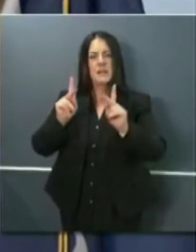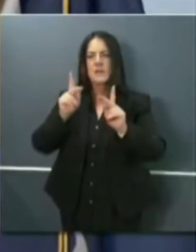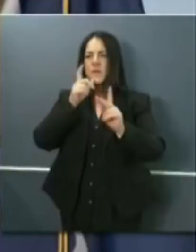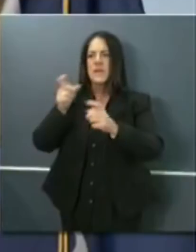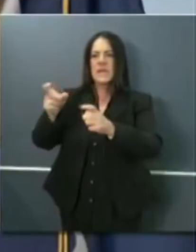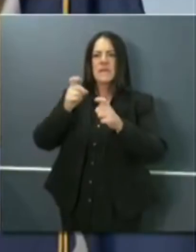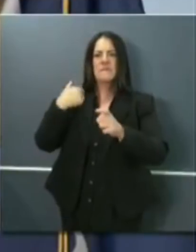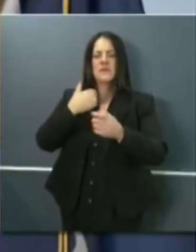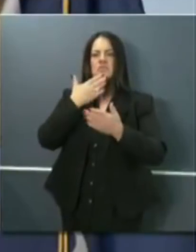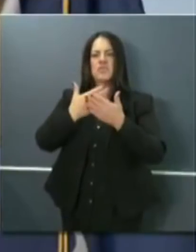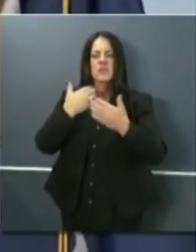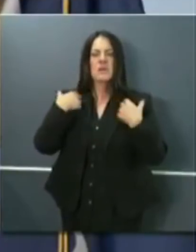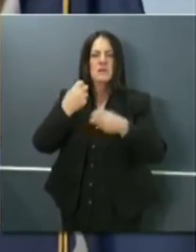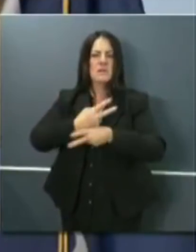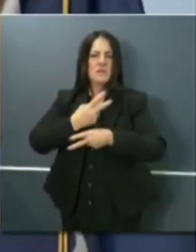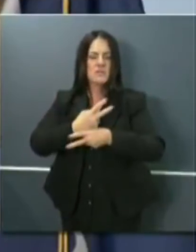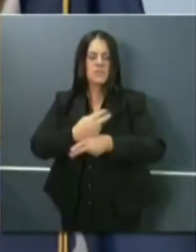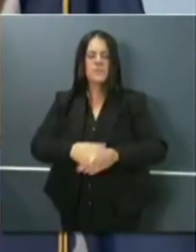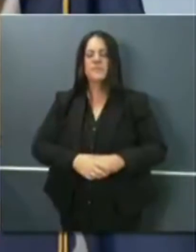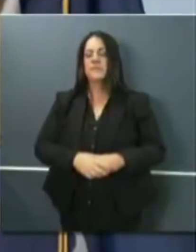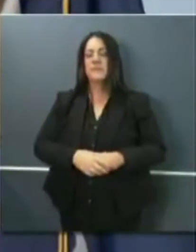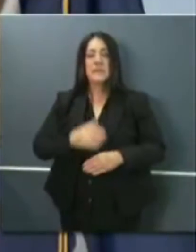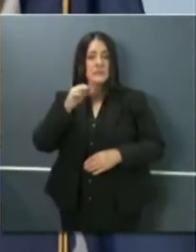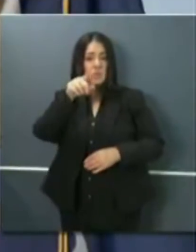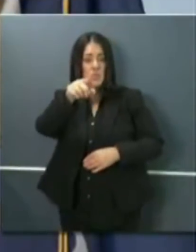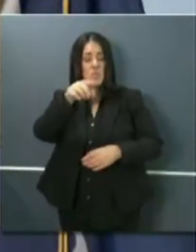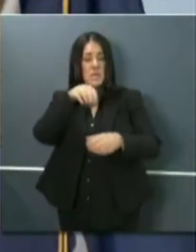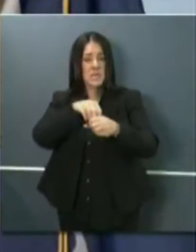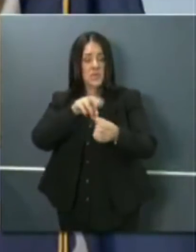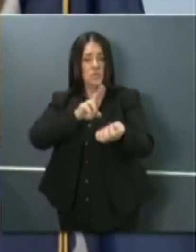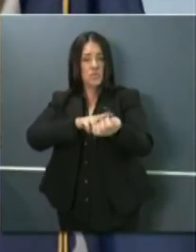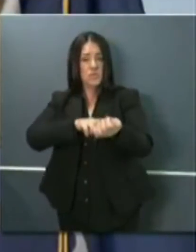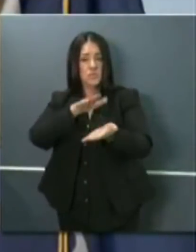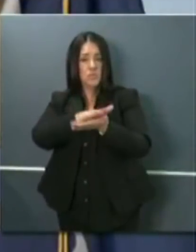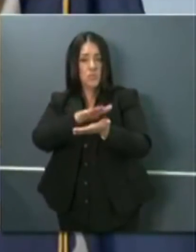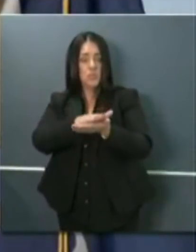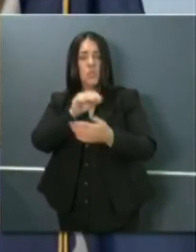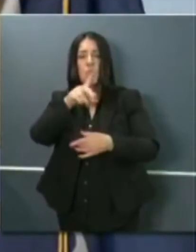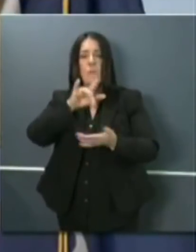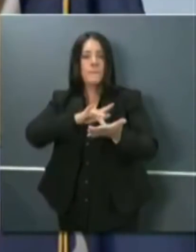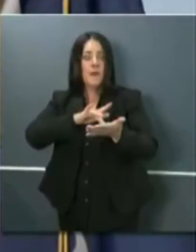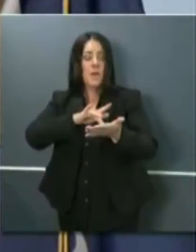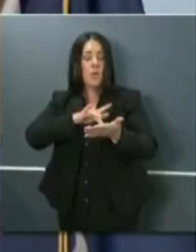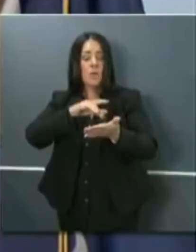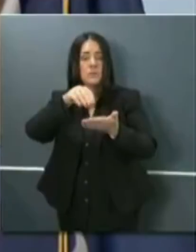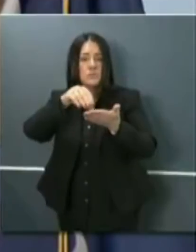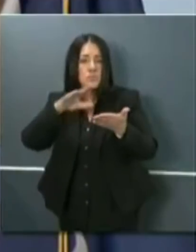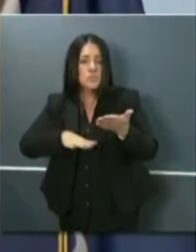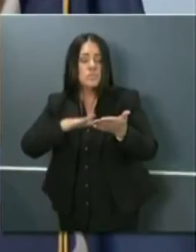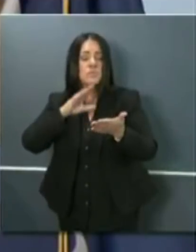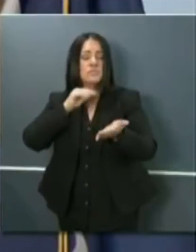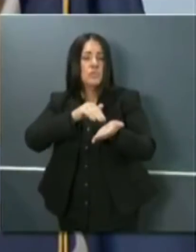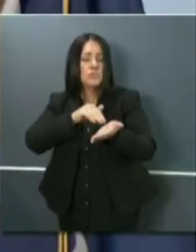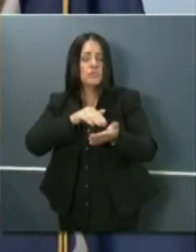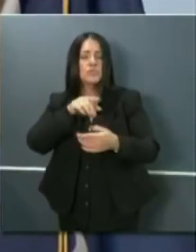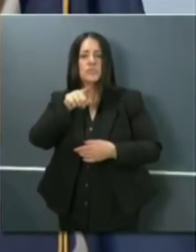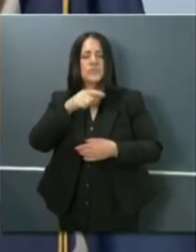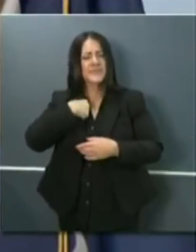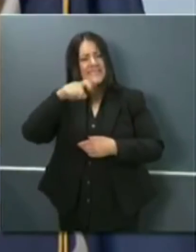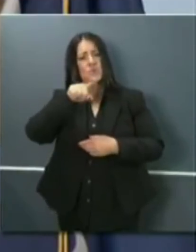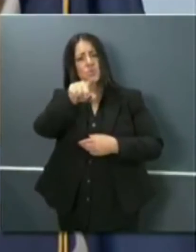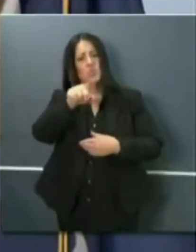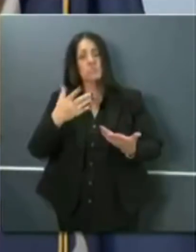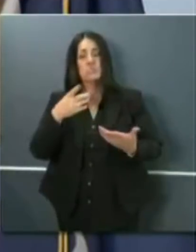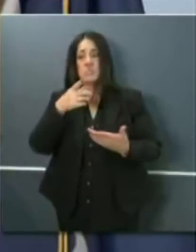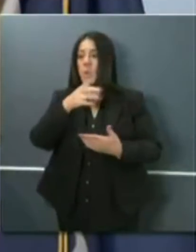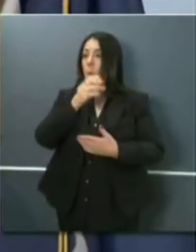moment. And so if you're a nursing school student, a medical school student, we need you. If you've just retired